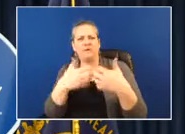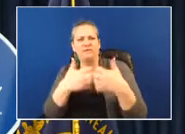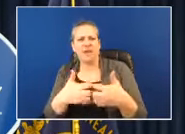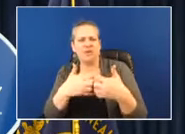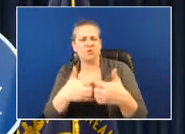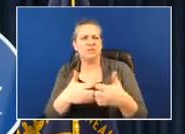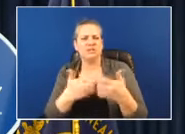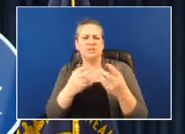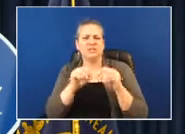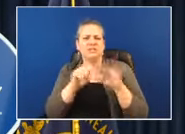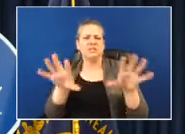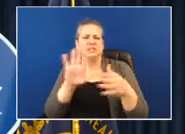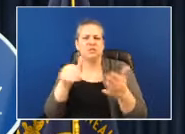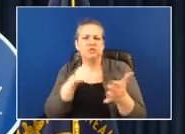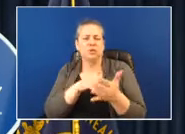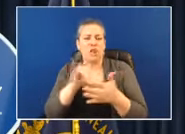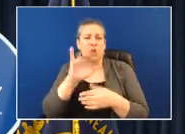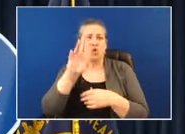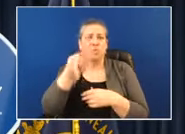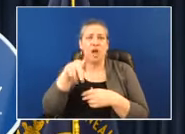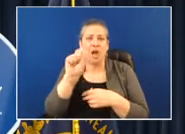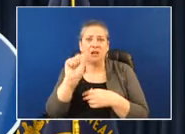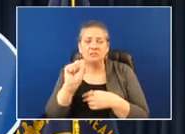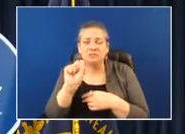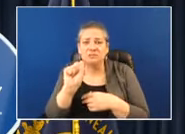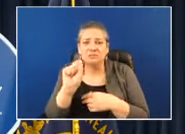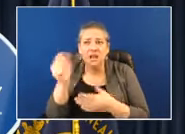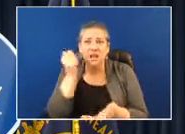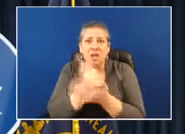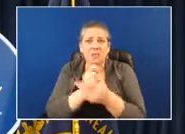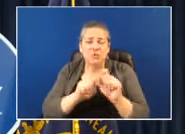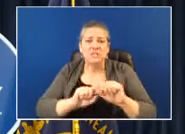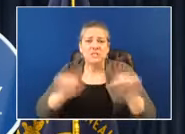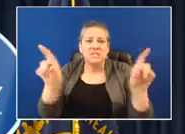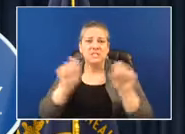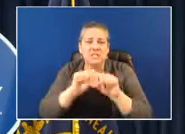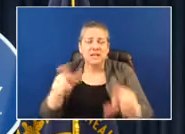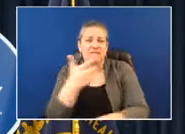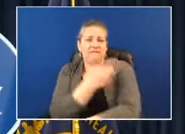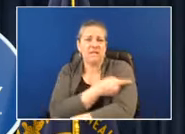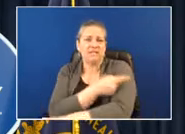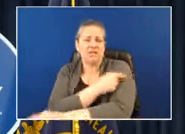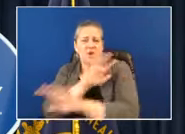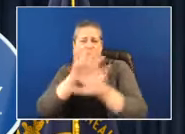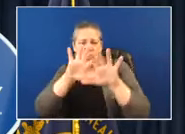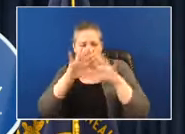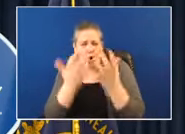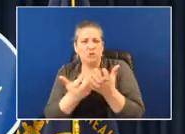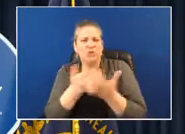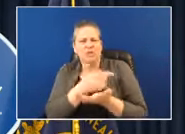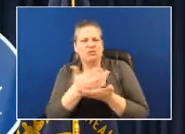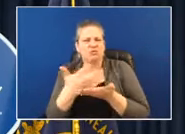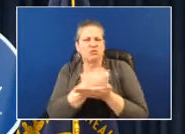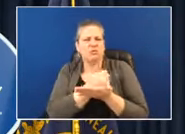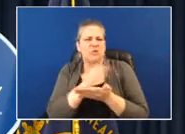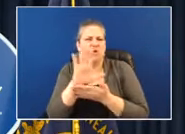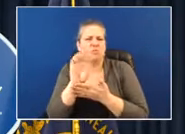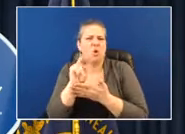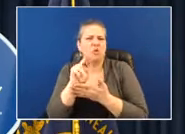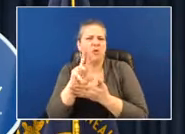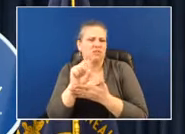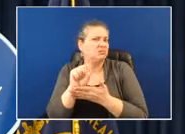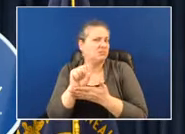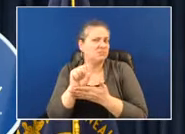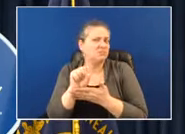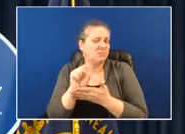like UPS that helped distribute vaccines worldwide deserve that bonus. But I think the leadership of